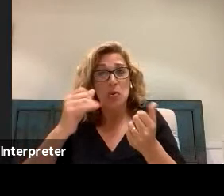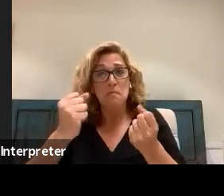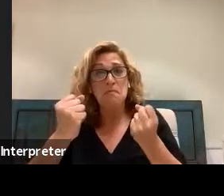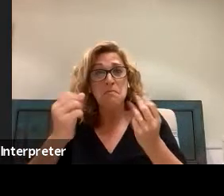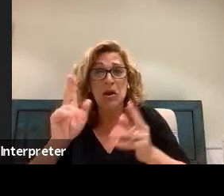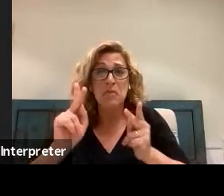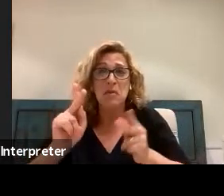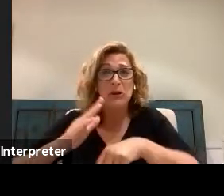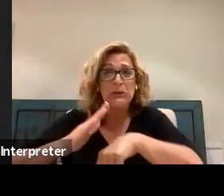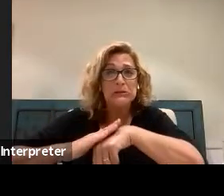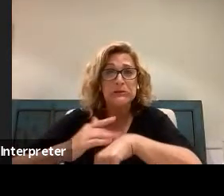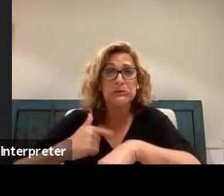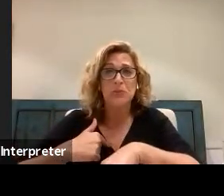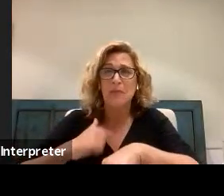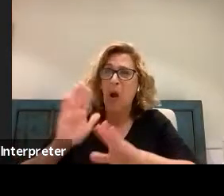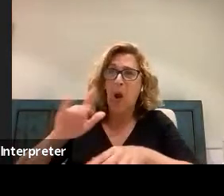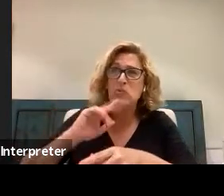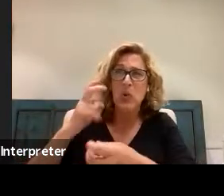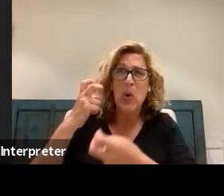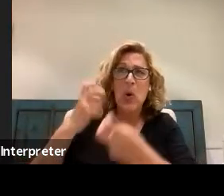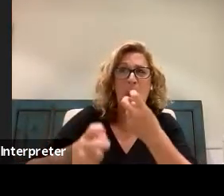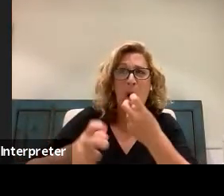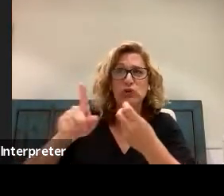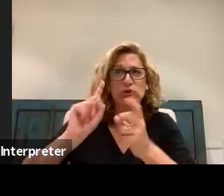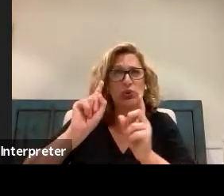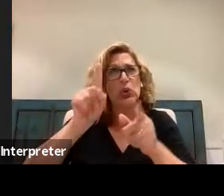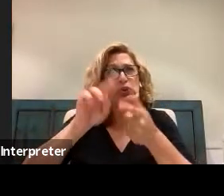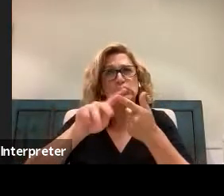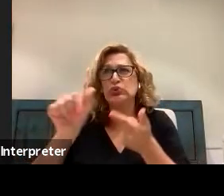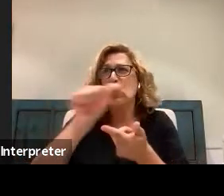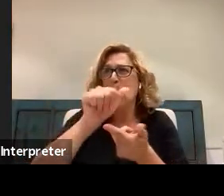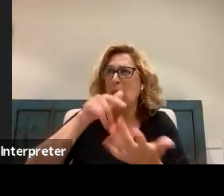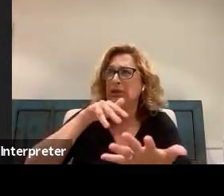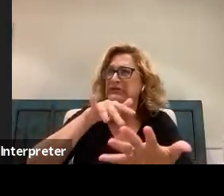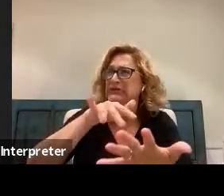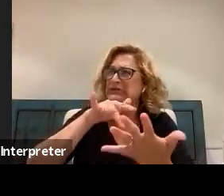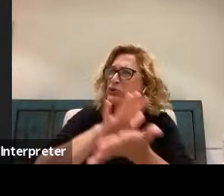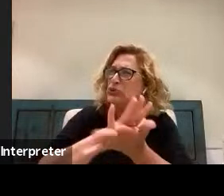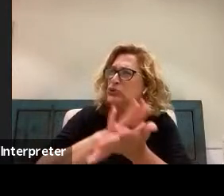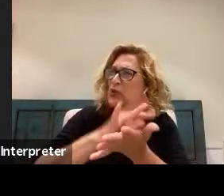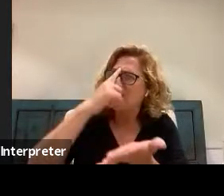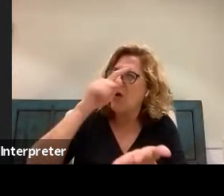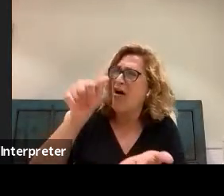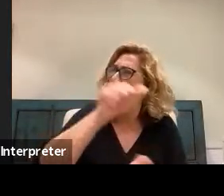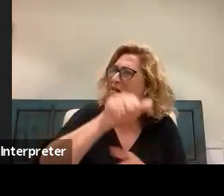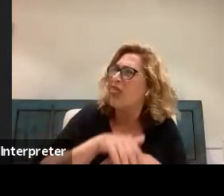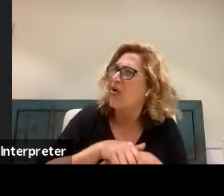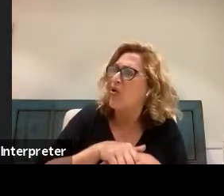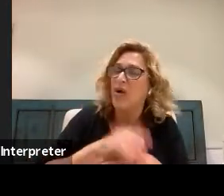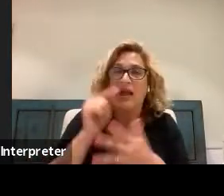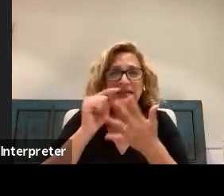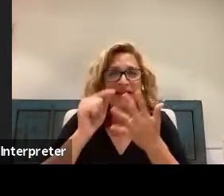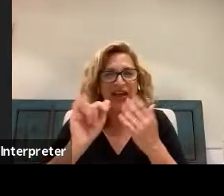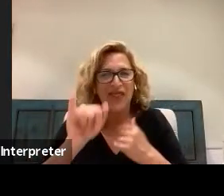me, that's really hard to do. You should go to school for something else, right?